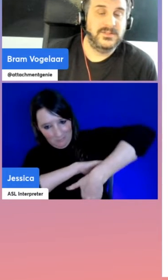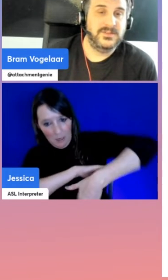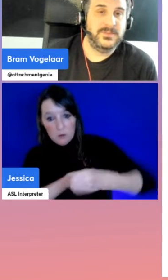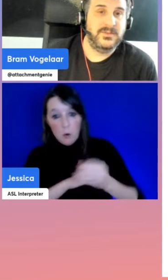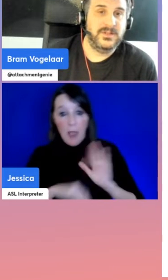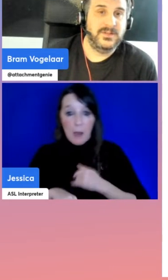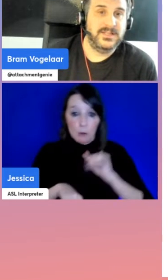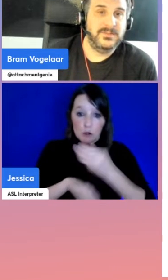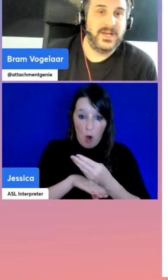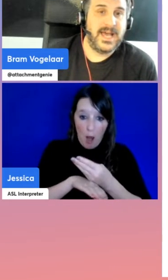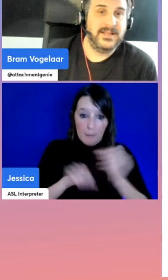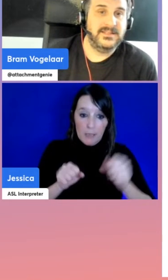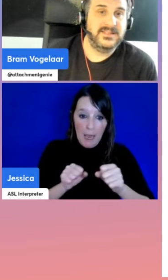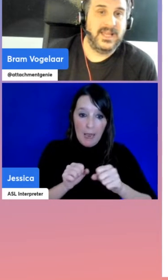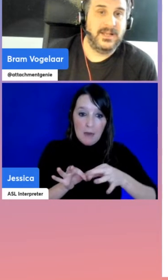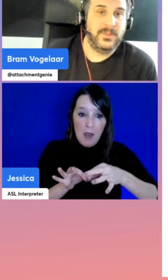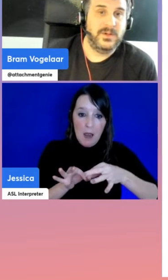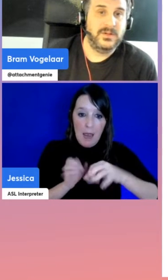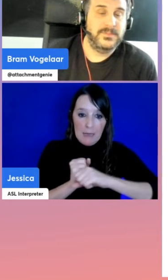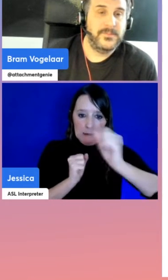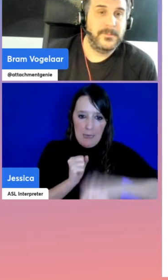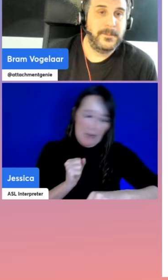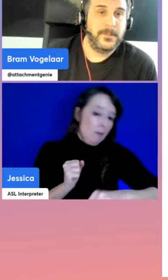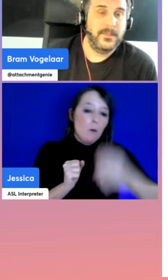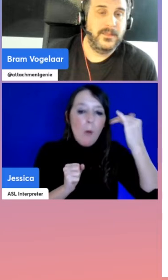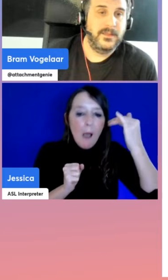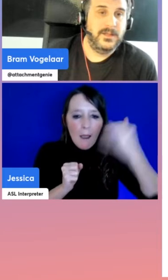the original job that we created, by adding a scaling block.